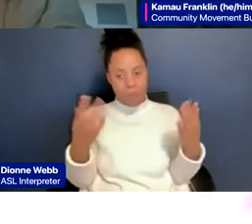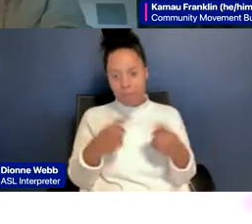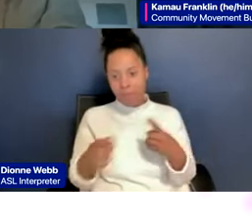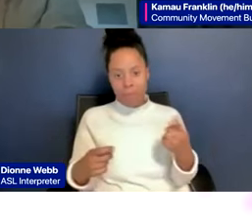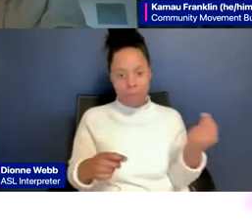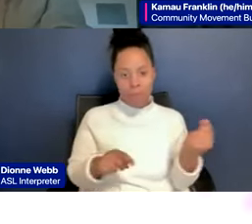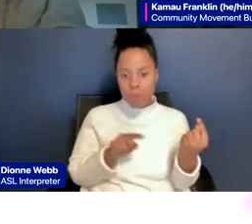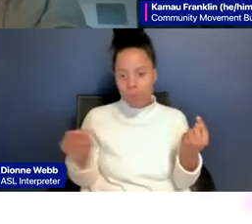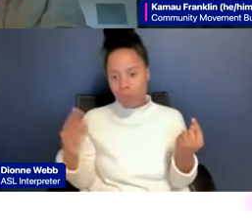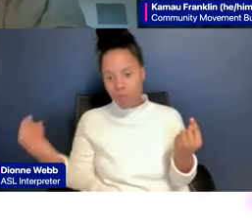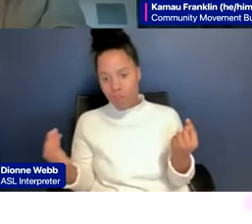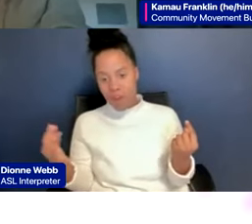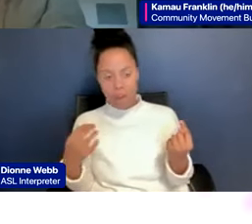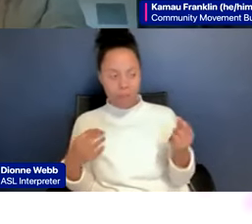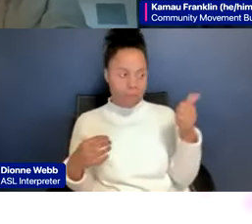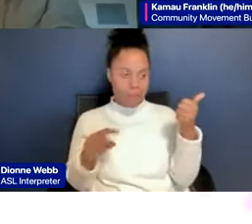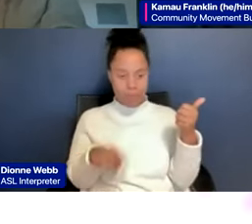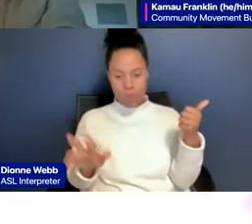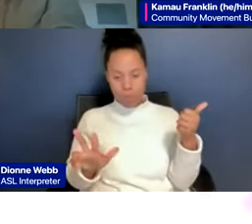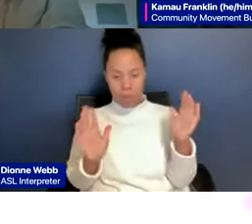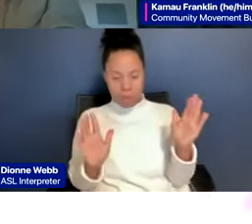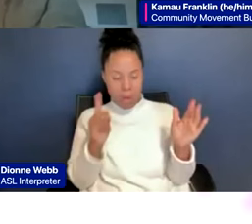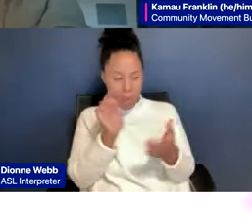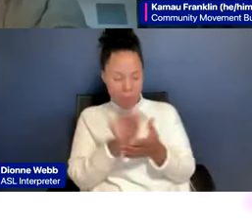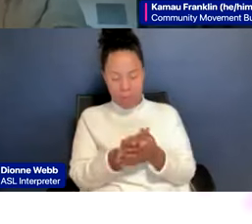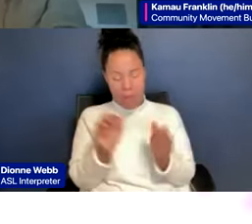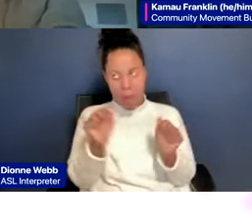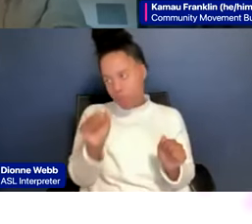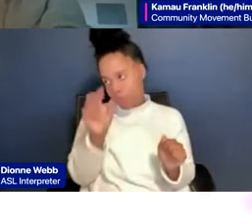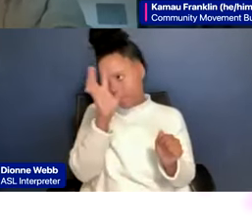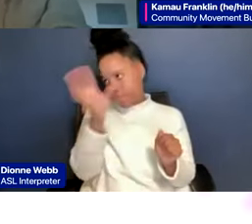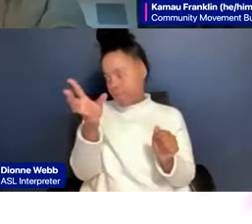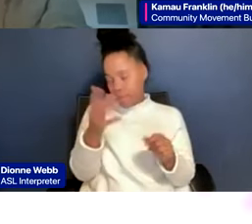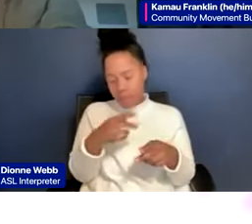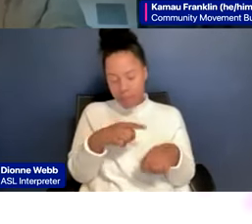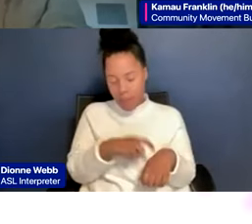Tuesday to Friday from 10 to 3. I could be boogering up the times, but